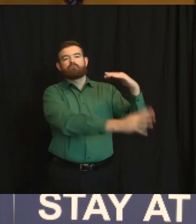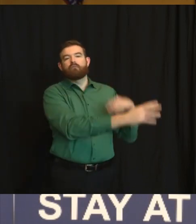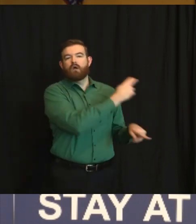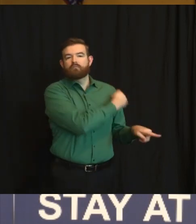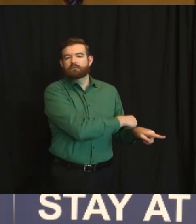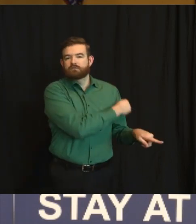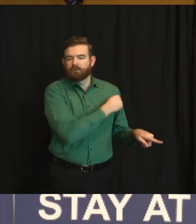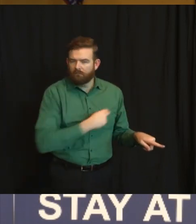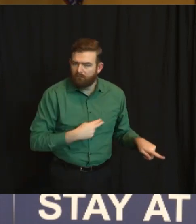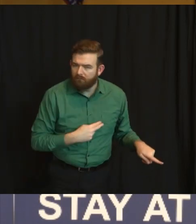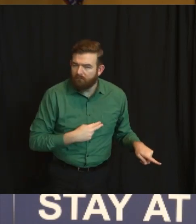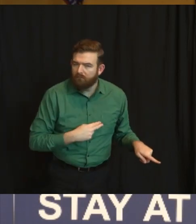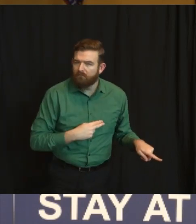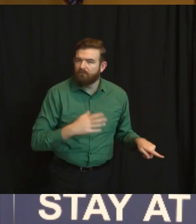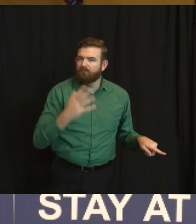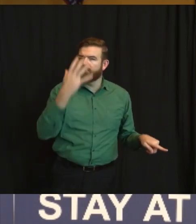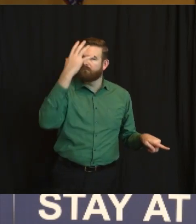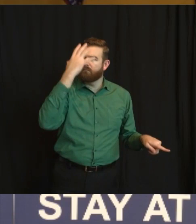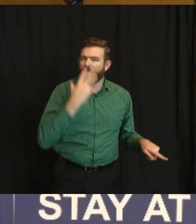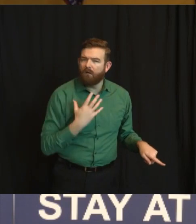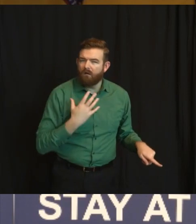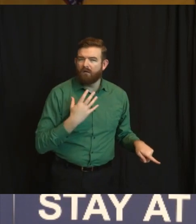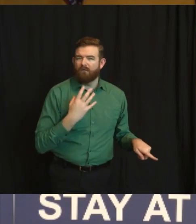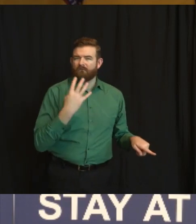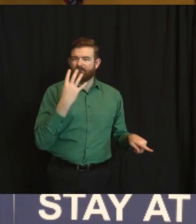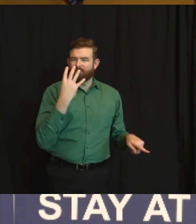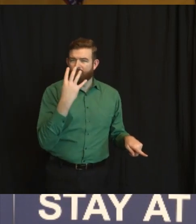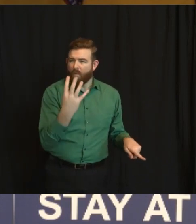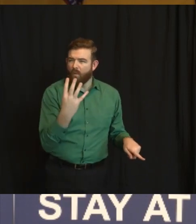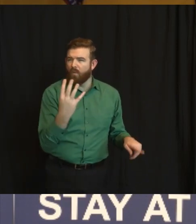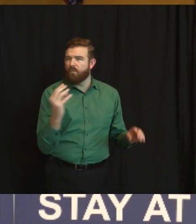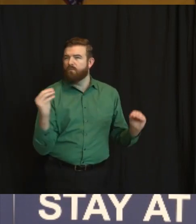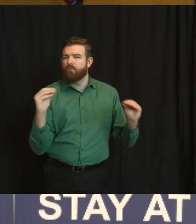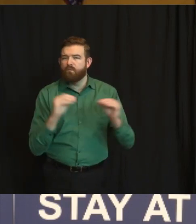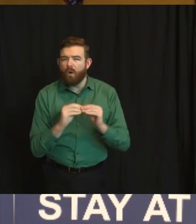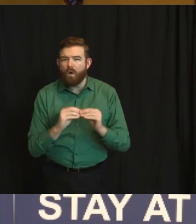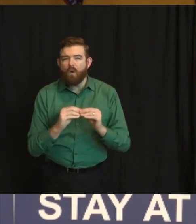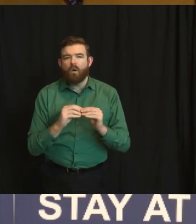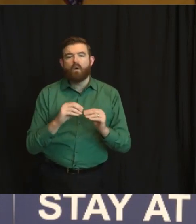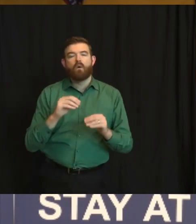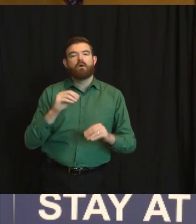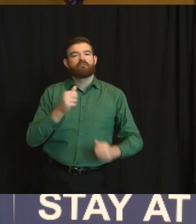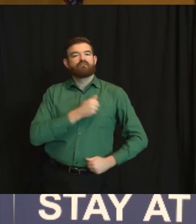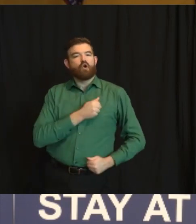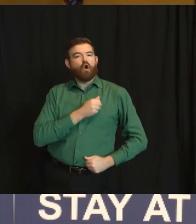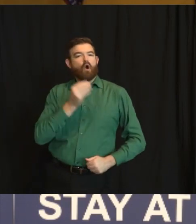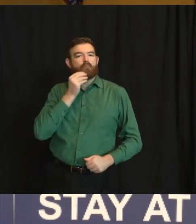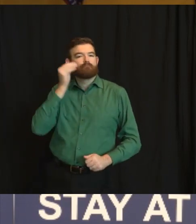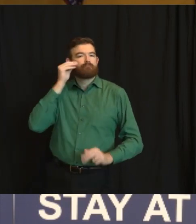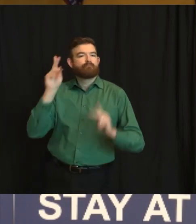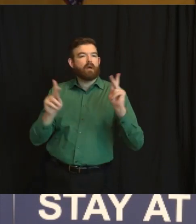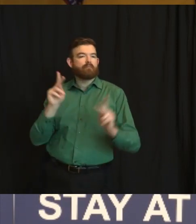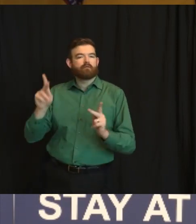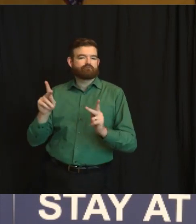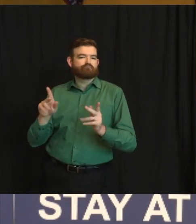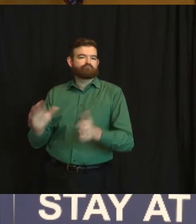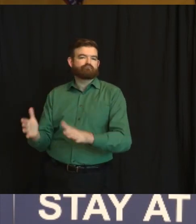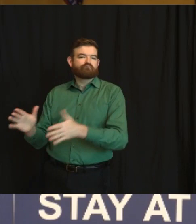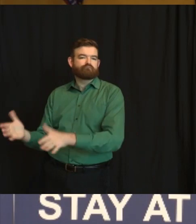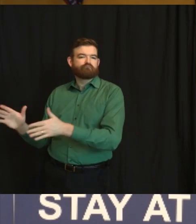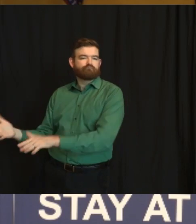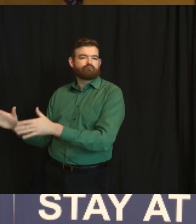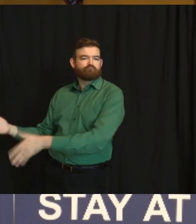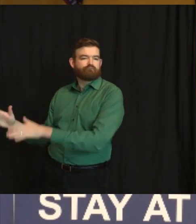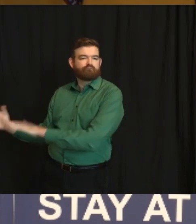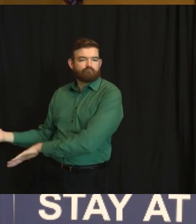Sadly, we are reporting 4 additional resident deaths at the state Veterans Home, 1 at Menlo Park and 3